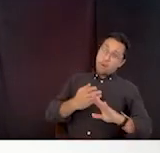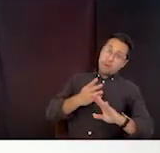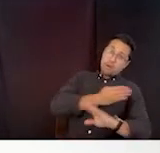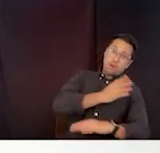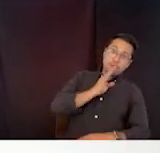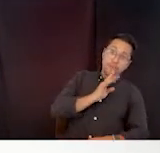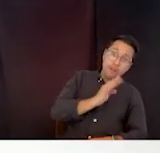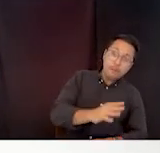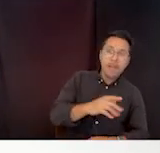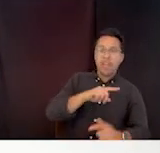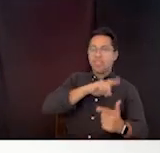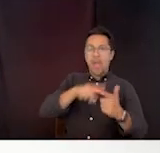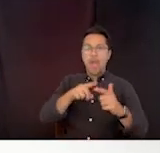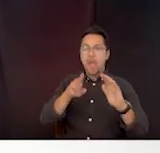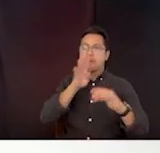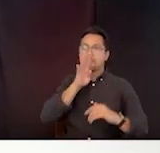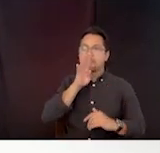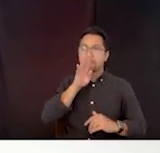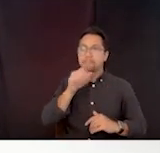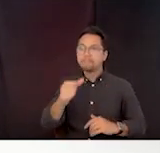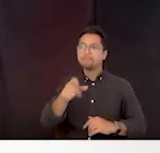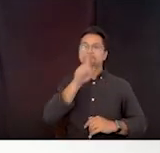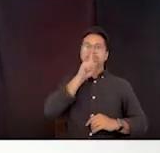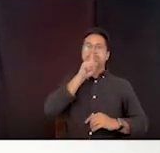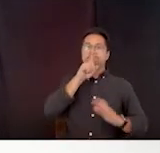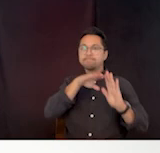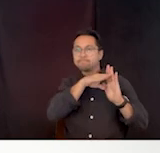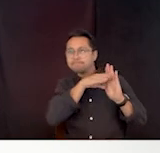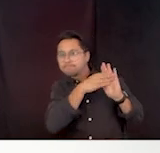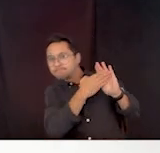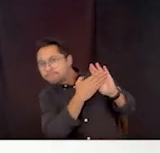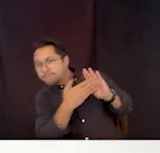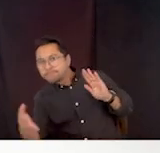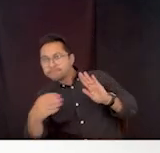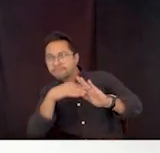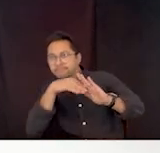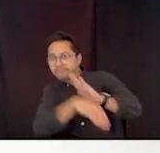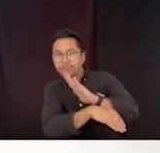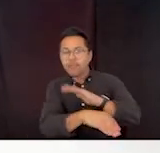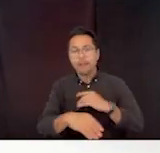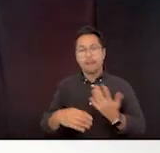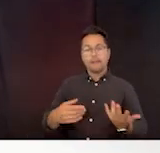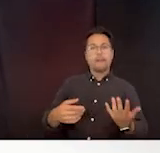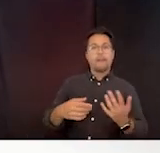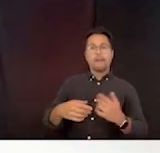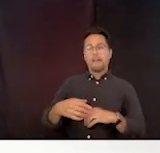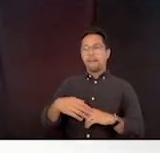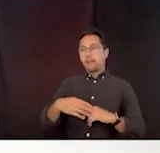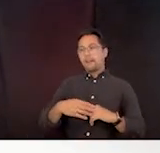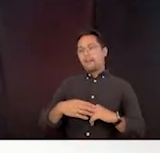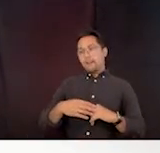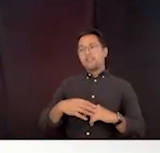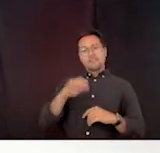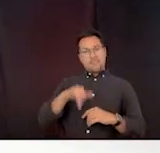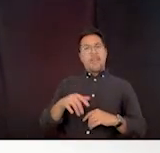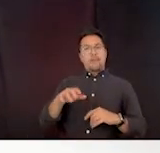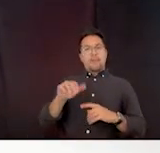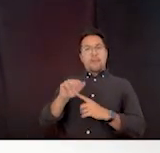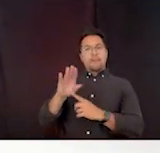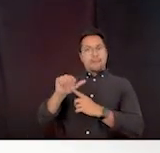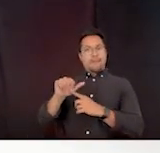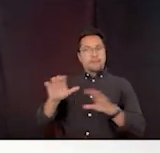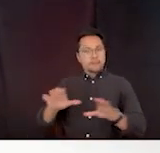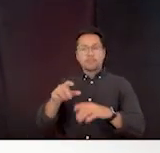regressed, and that's a common characteristic in ASD, is either not reaching a developmental milestone or a regression in a previously learned milestone.